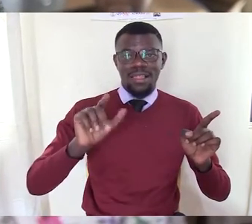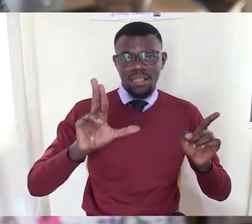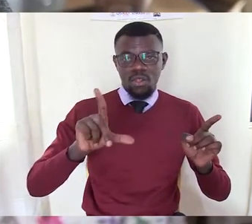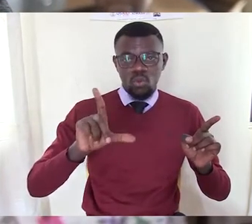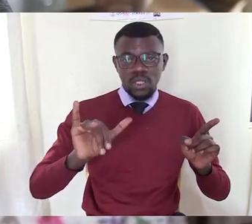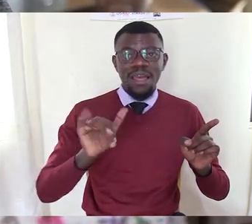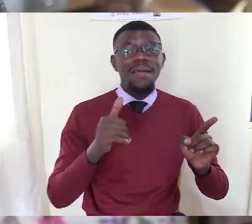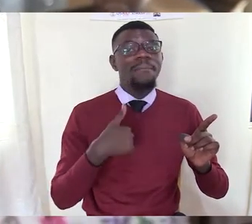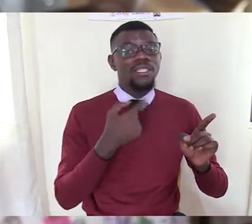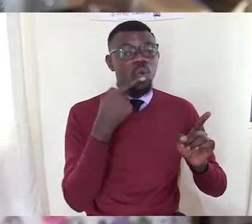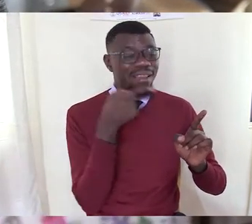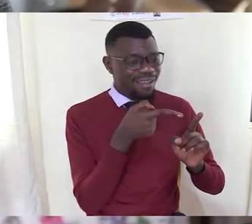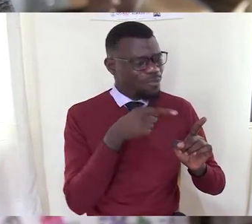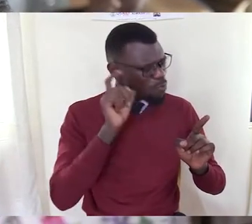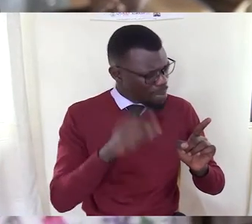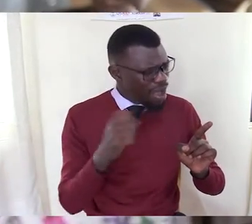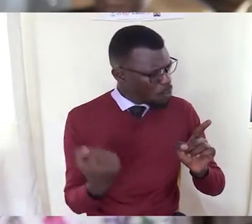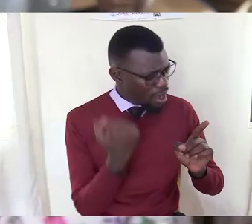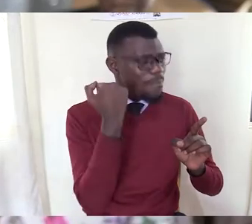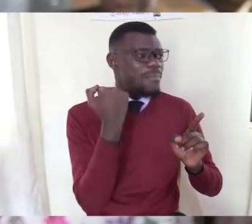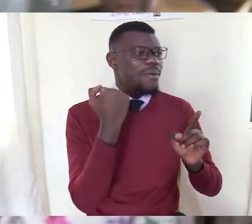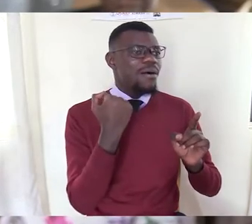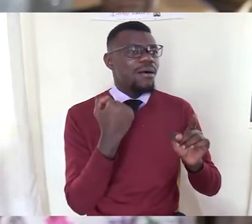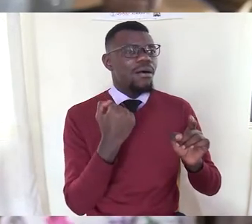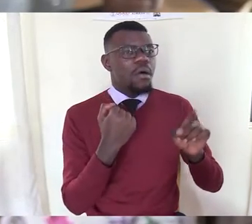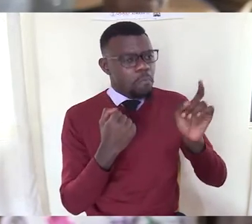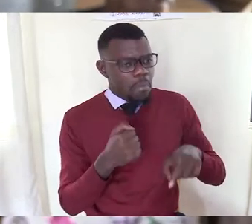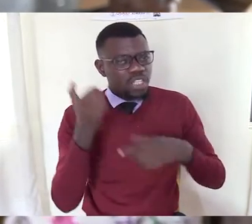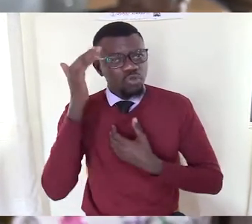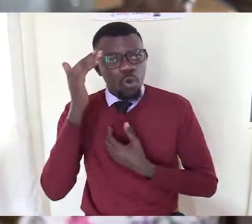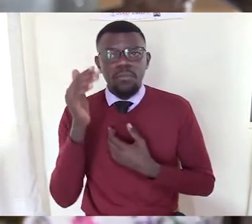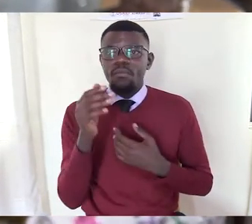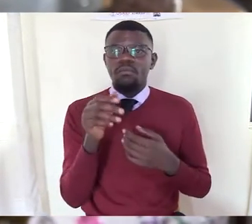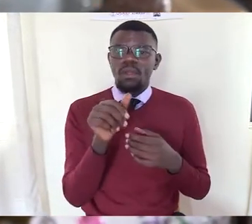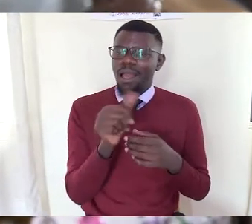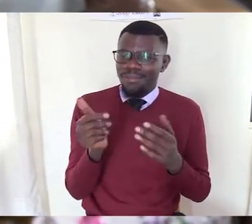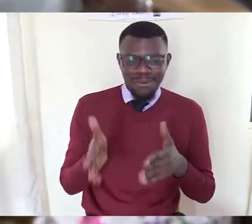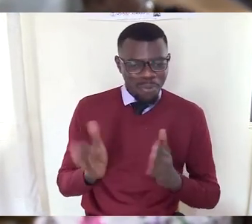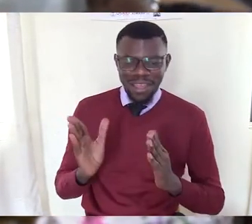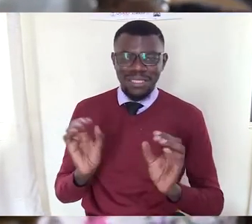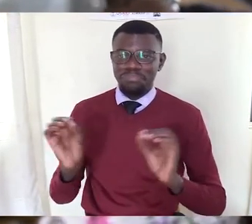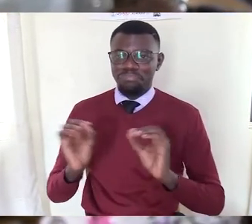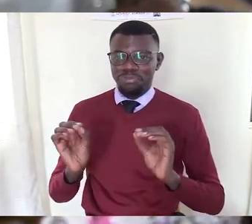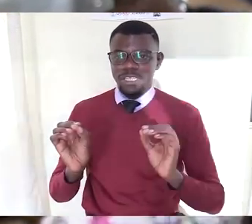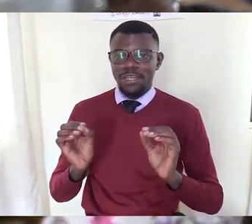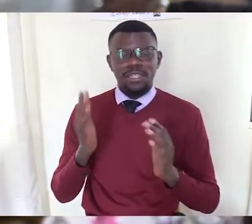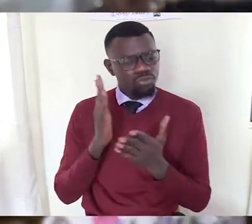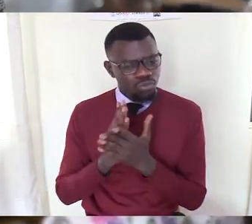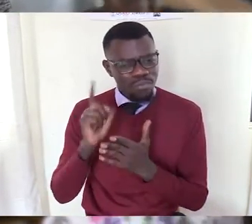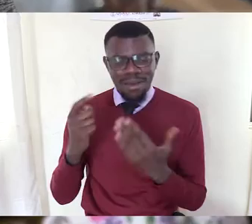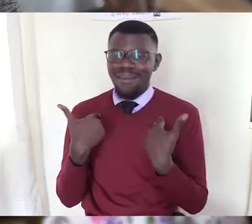you have to wake up. You have to know that there's no any other way. And indeed, you have to